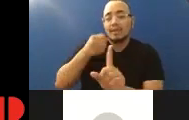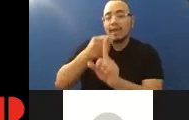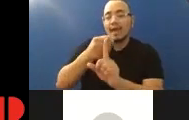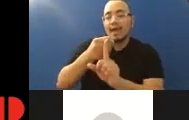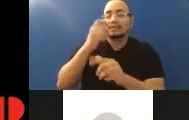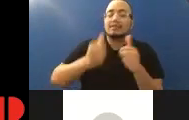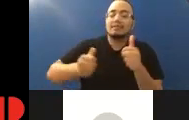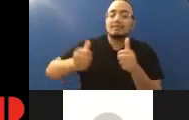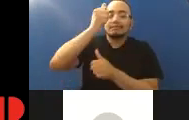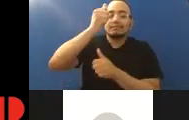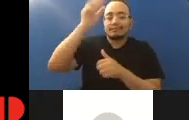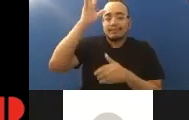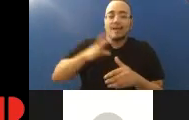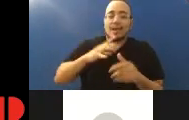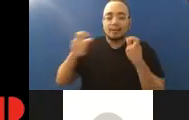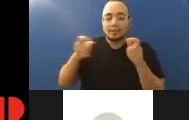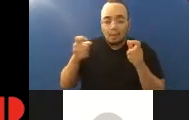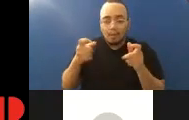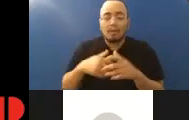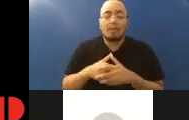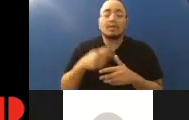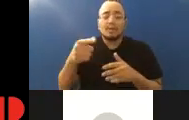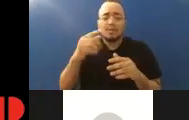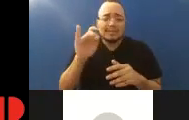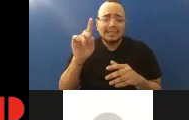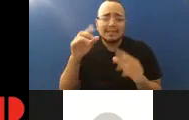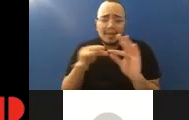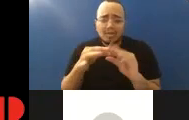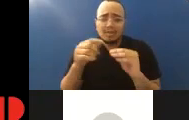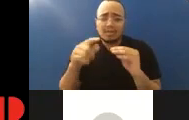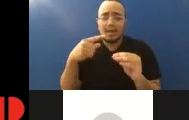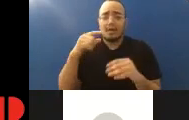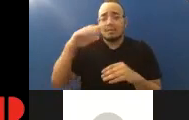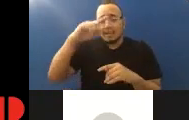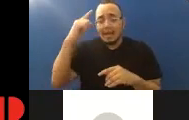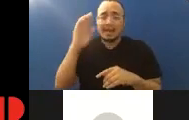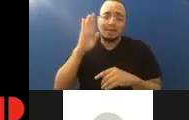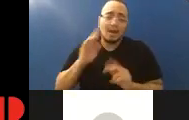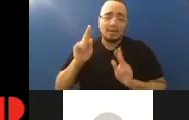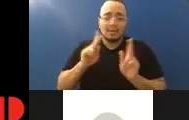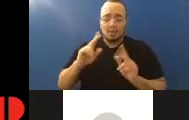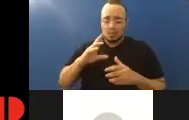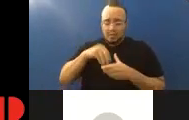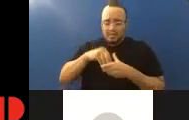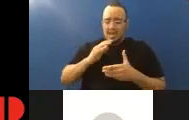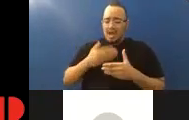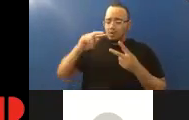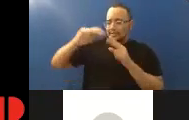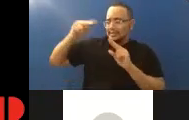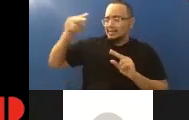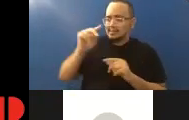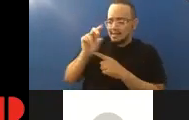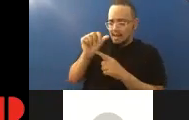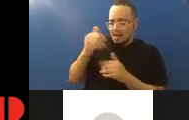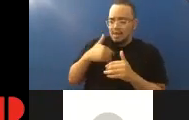how we as Black people carry and Brown people carry with us inside of our DNAs generations of trauma. Can you talk